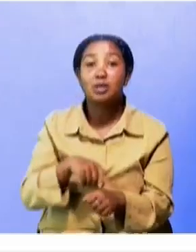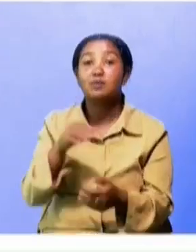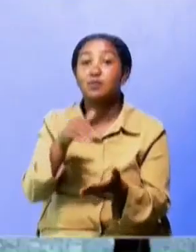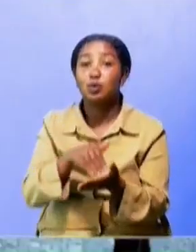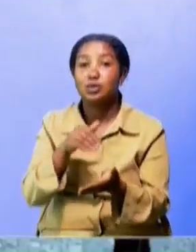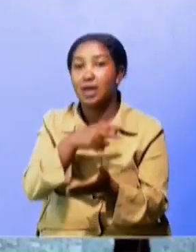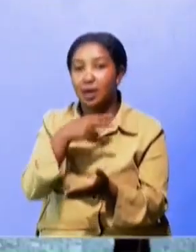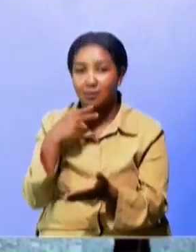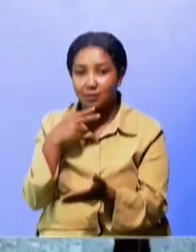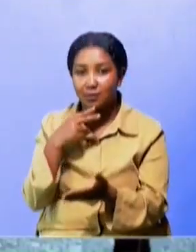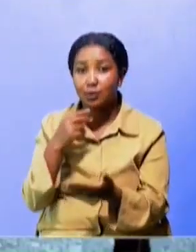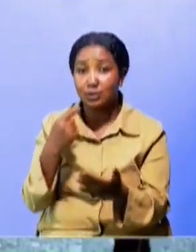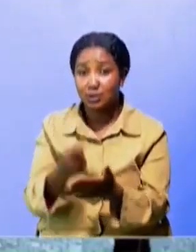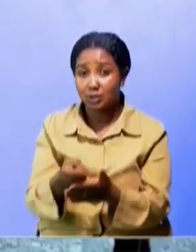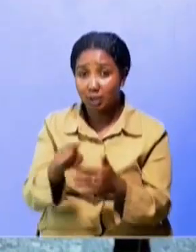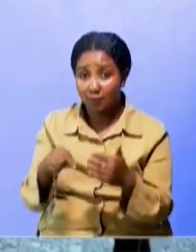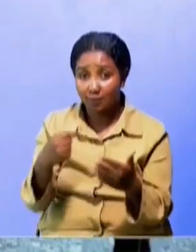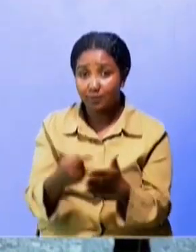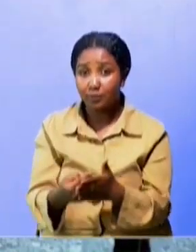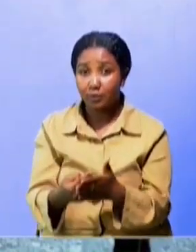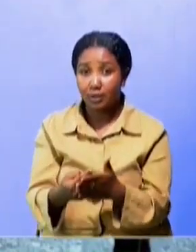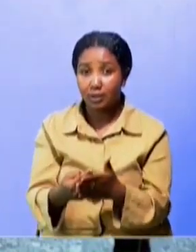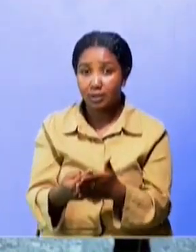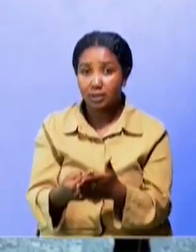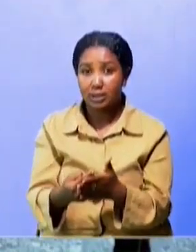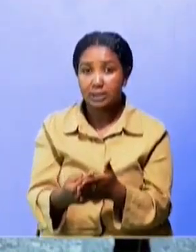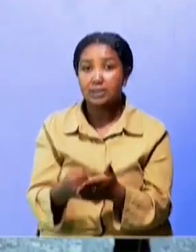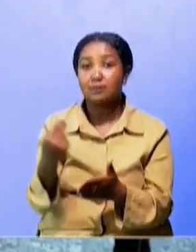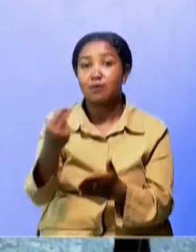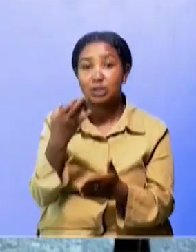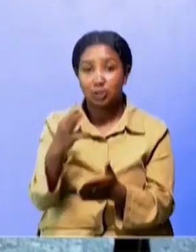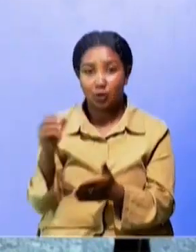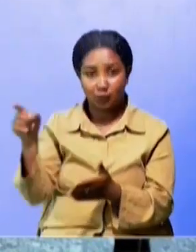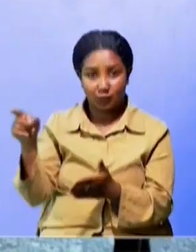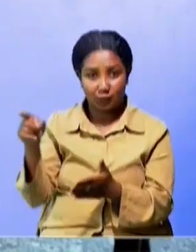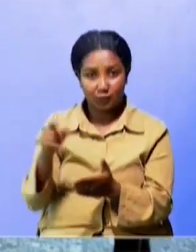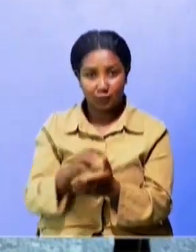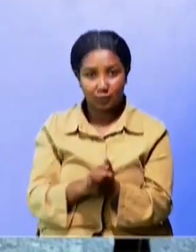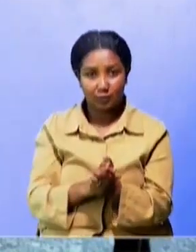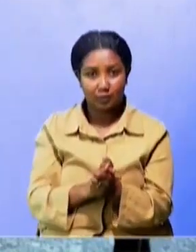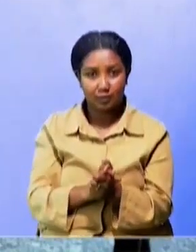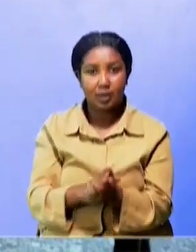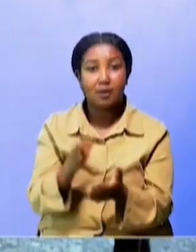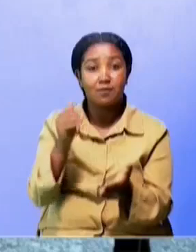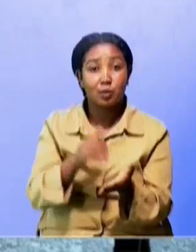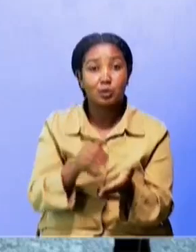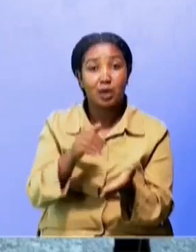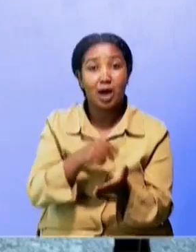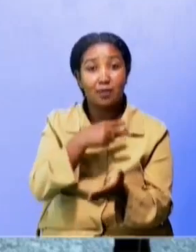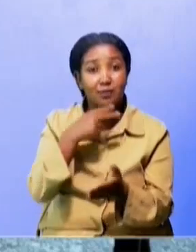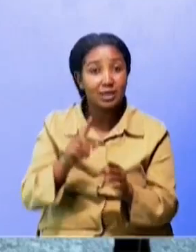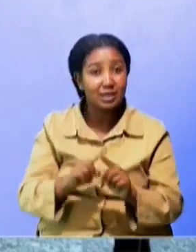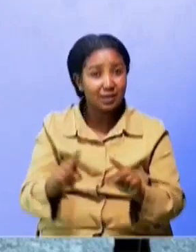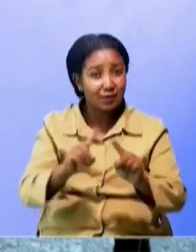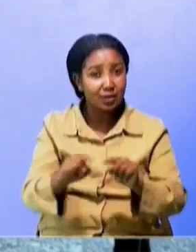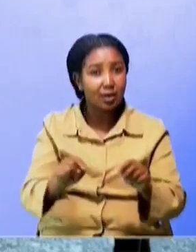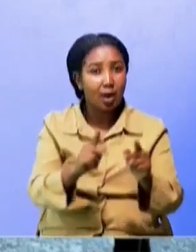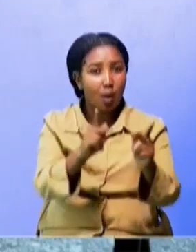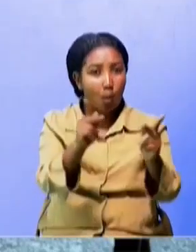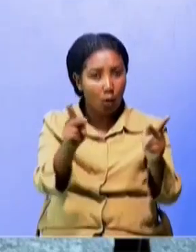Look, therefore, this function of frequency adverbs in different